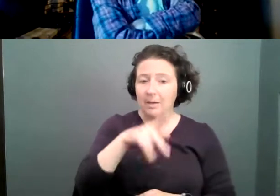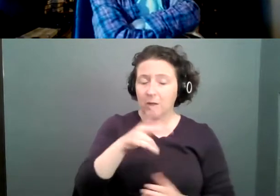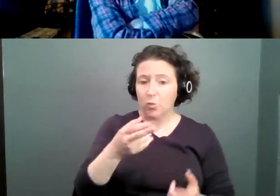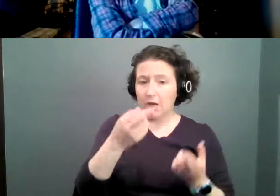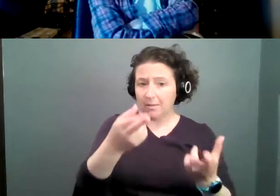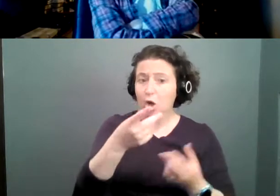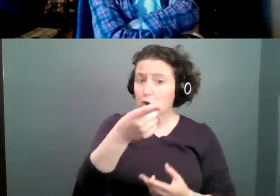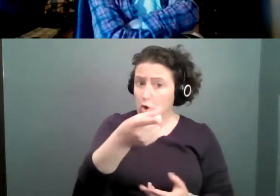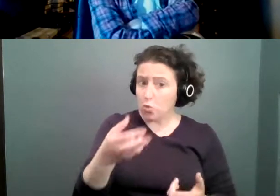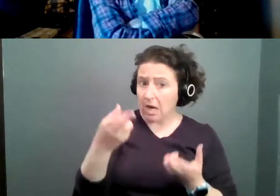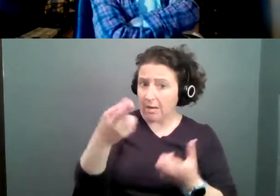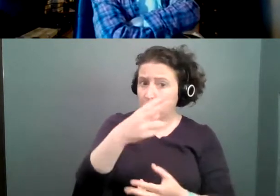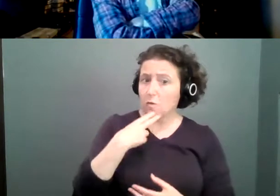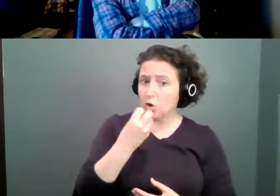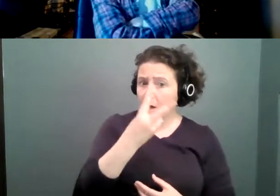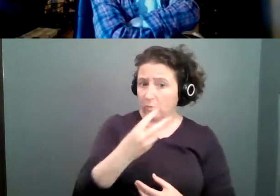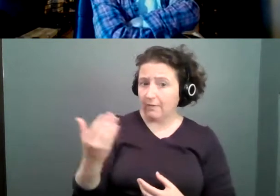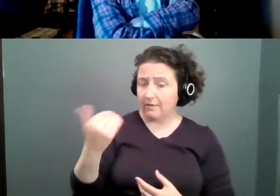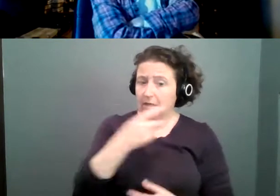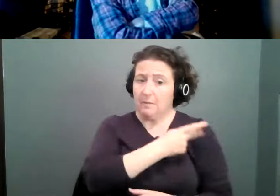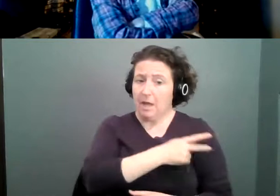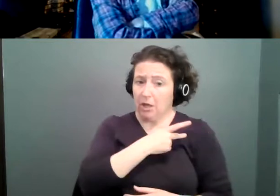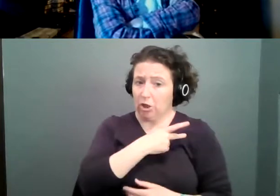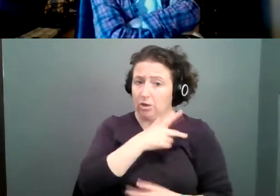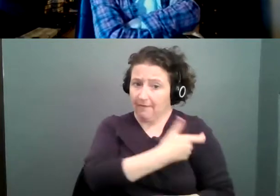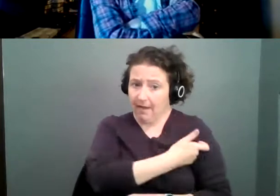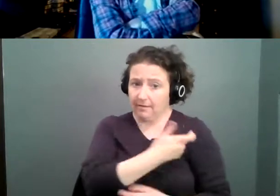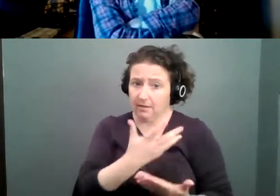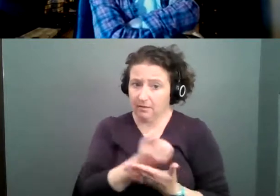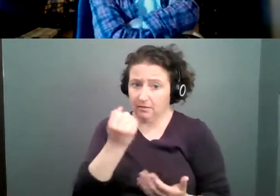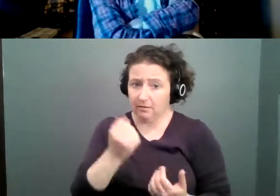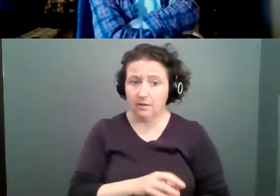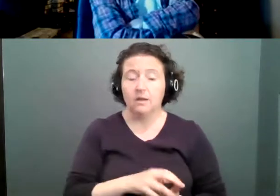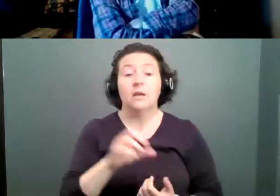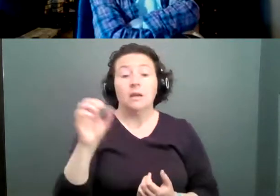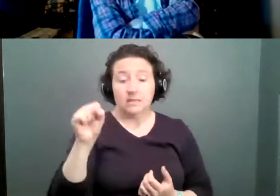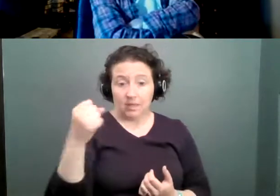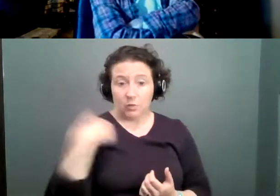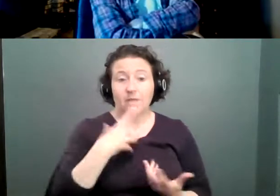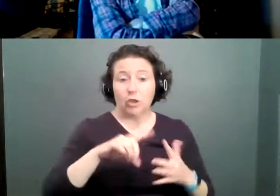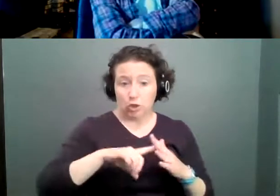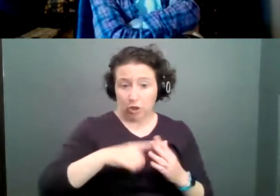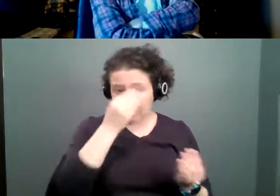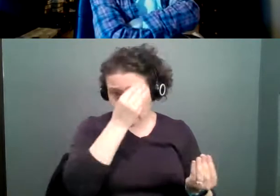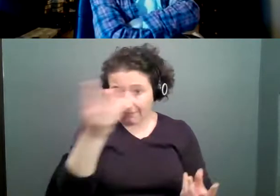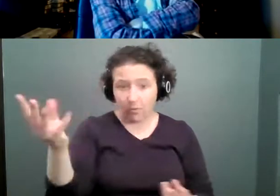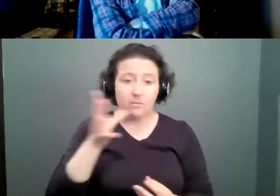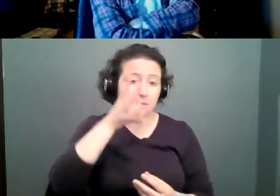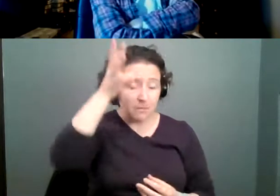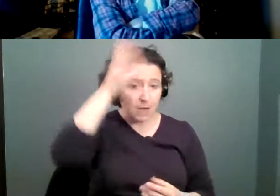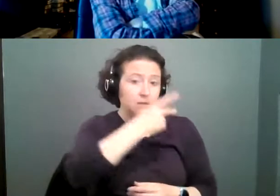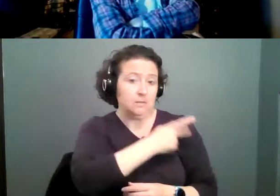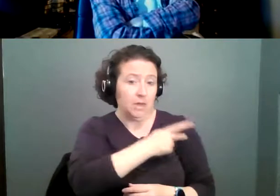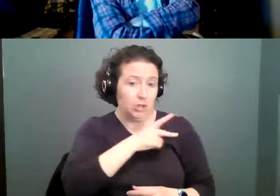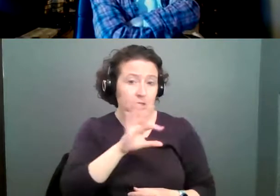you recommending your 12 to 15-year-old patients be vaccinated? Yes, we have started informing parents and patients that